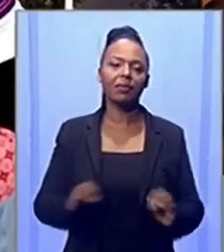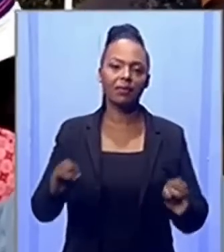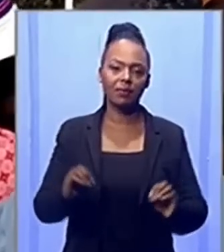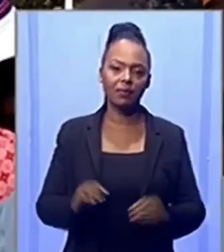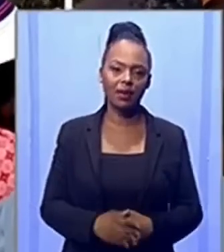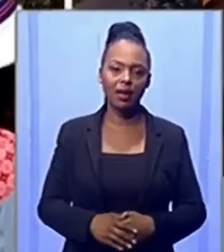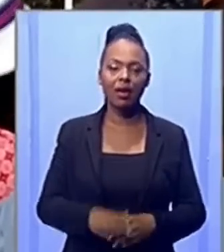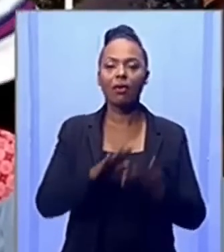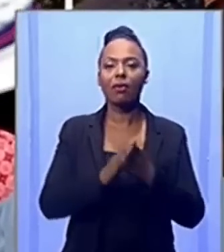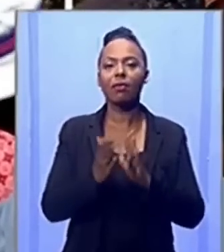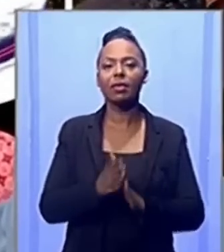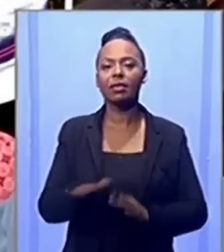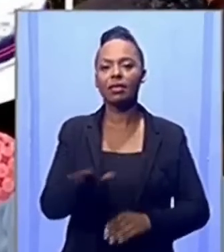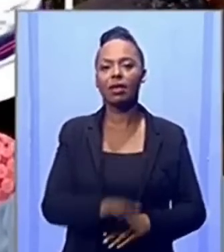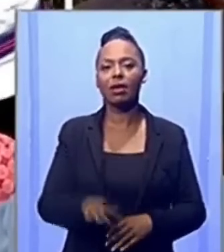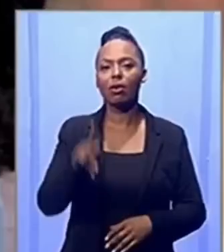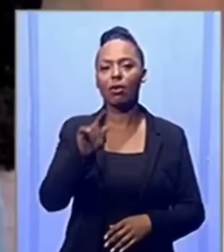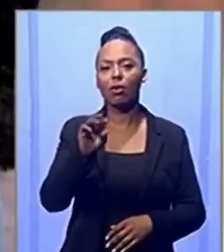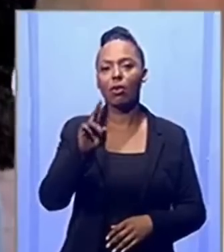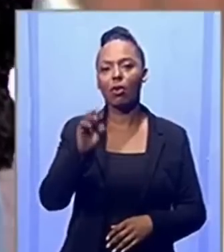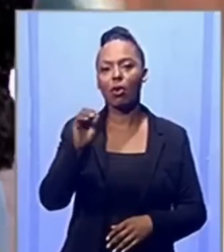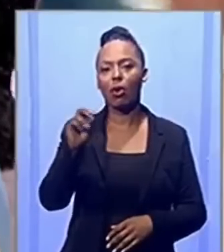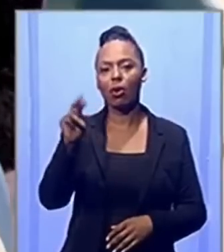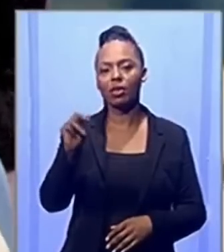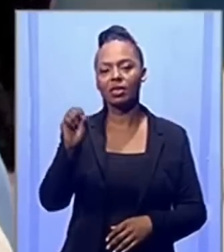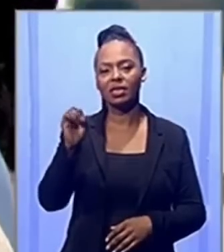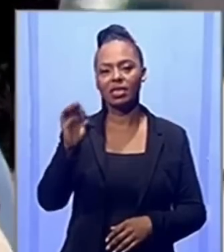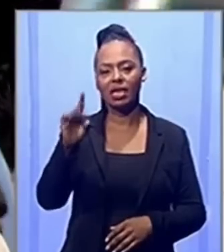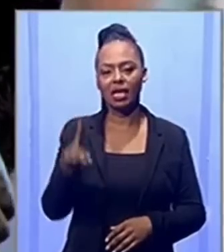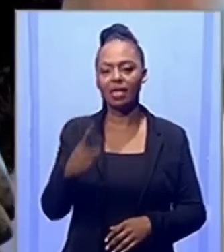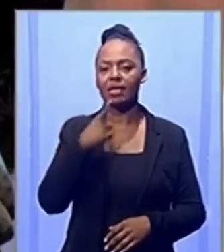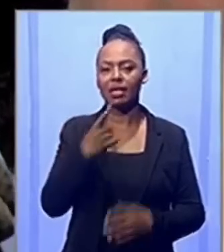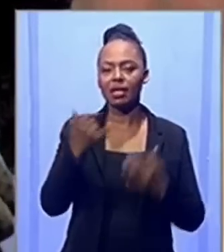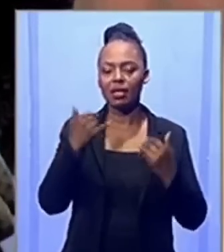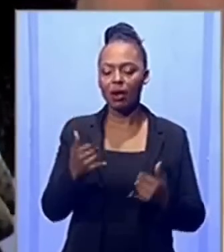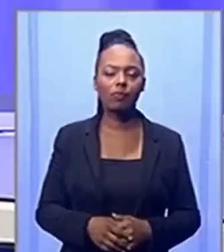Baahi ba Maokeng Kroonstad ba lwanela hore masepala Moqhaka o ba seledisa.